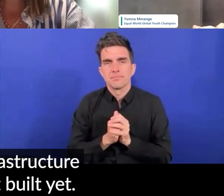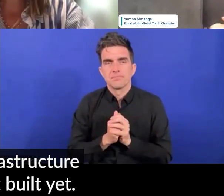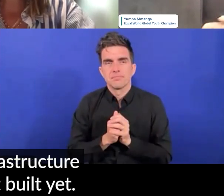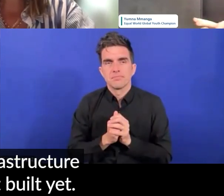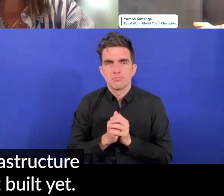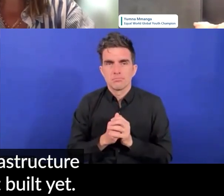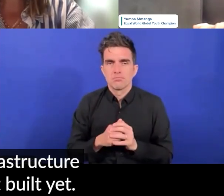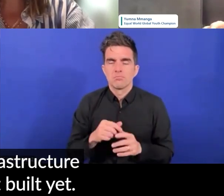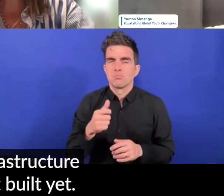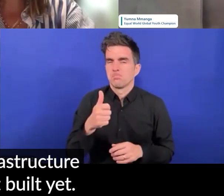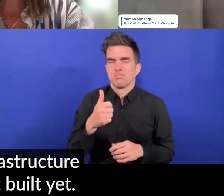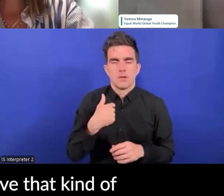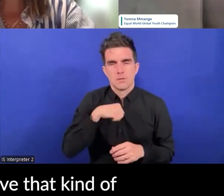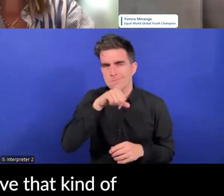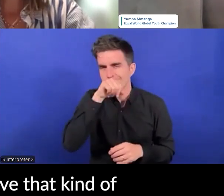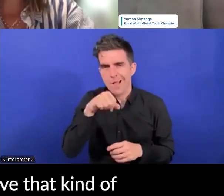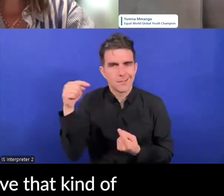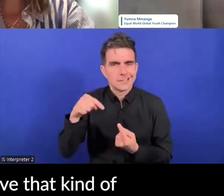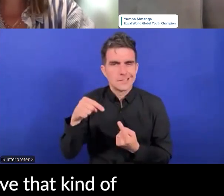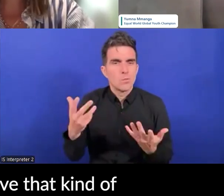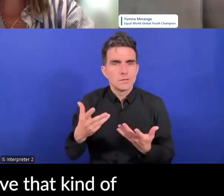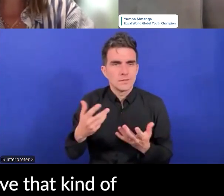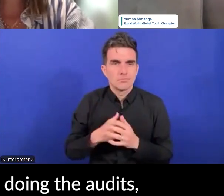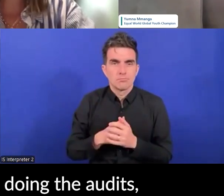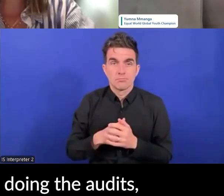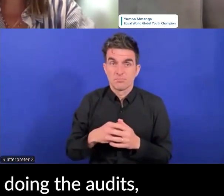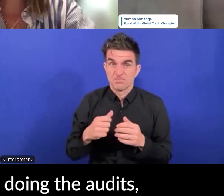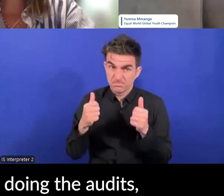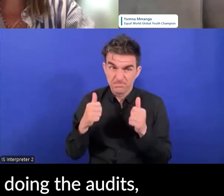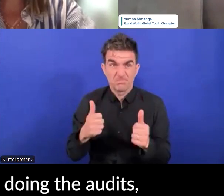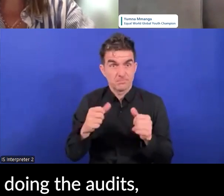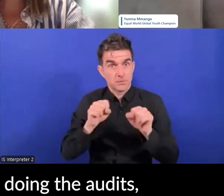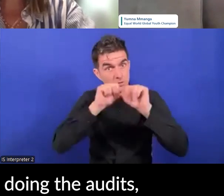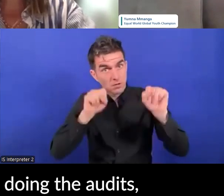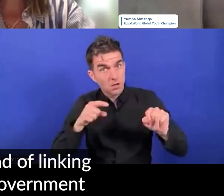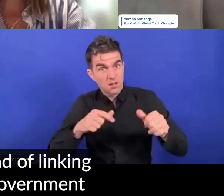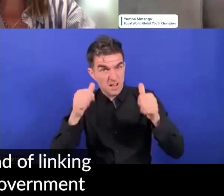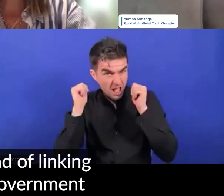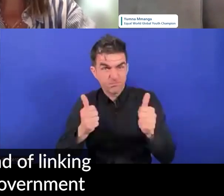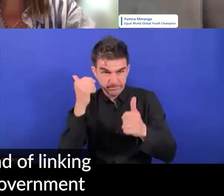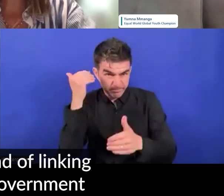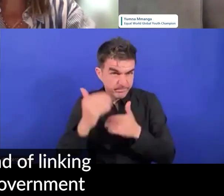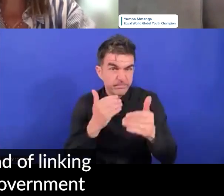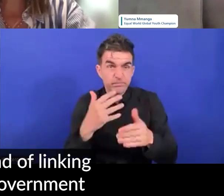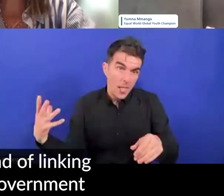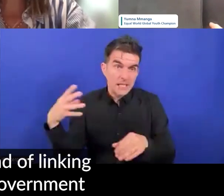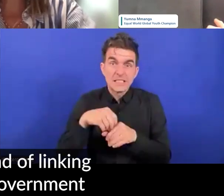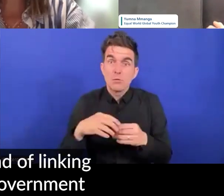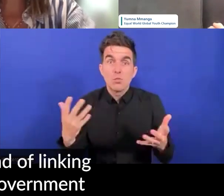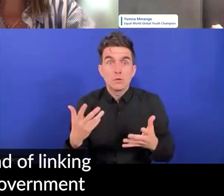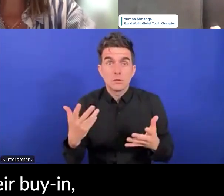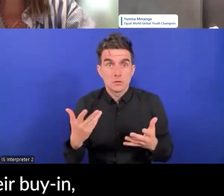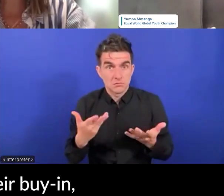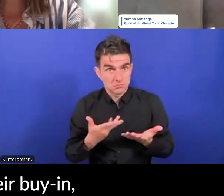of the infrastructure that's not built yet. So you also have that kind of the buildings and doing the audits, but also kind of linking with the